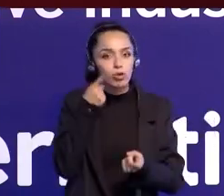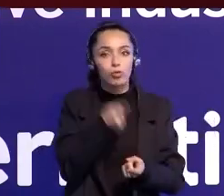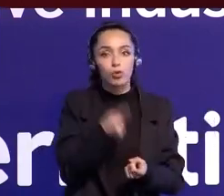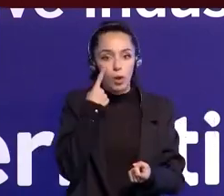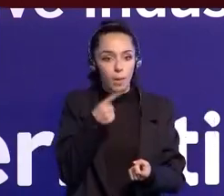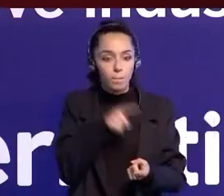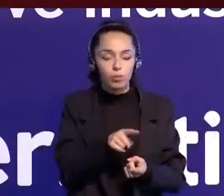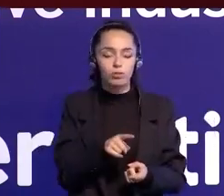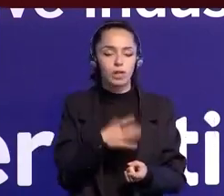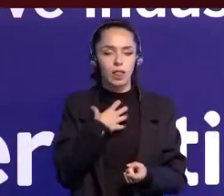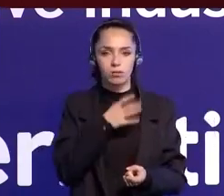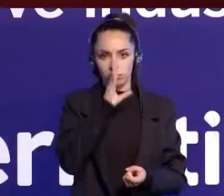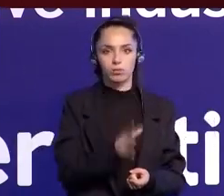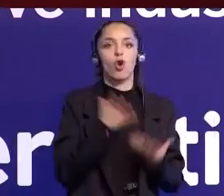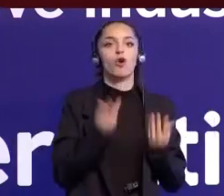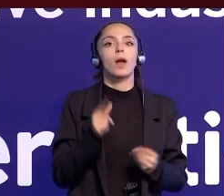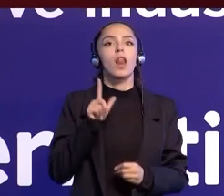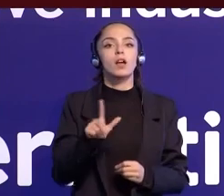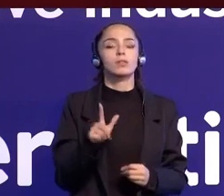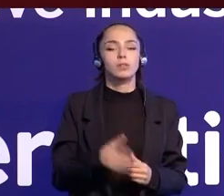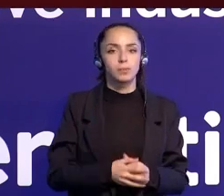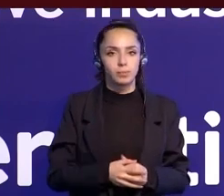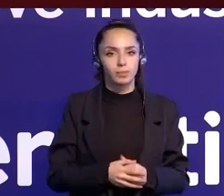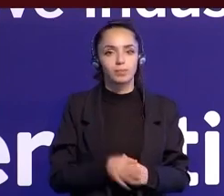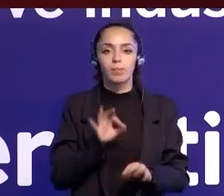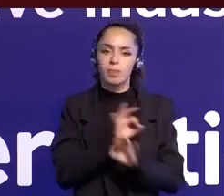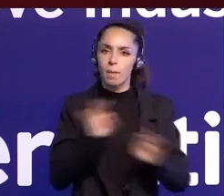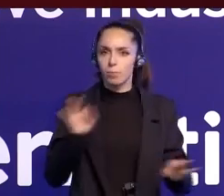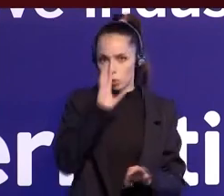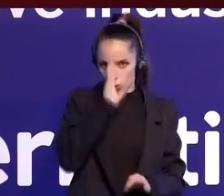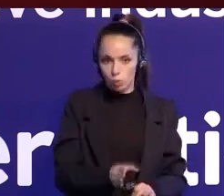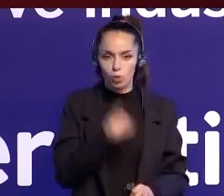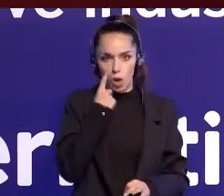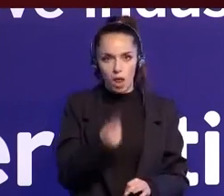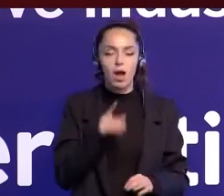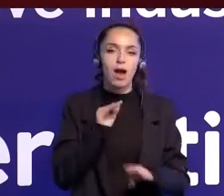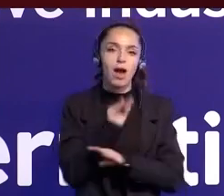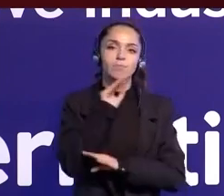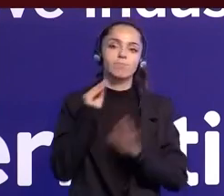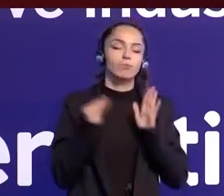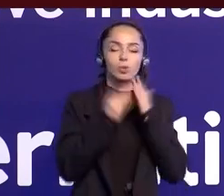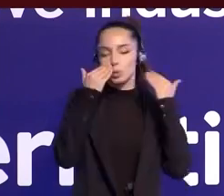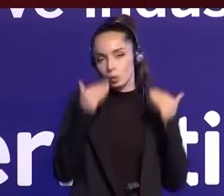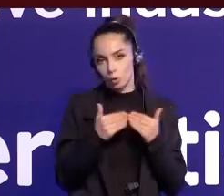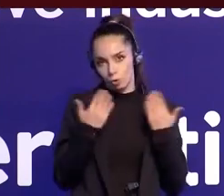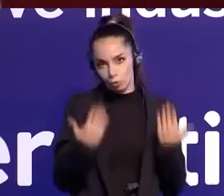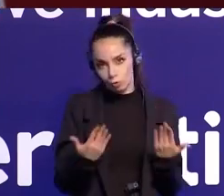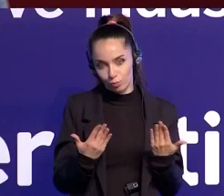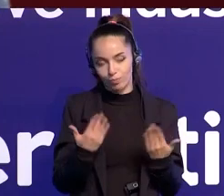of creative industries, namely the measure of freedom and